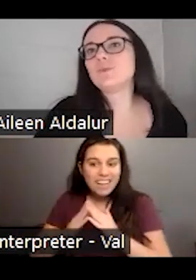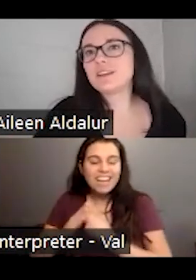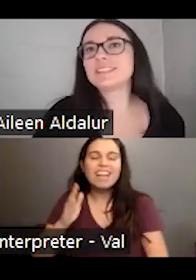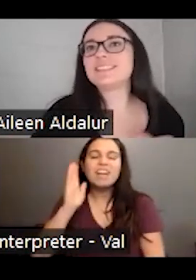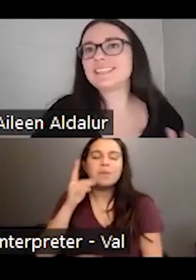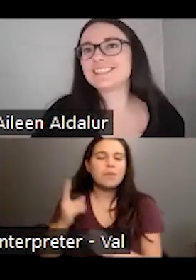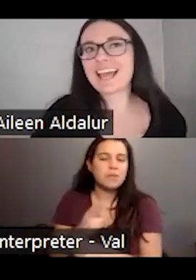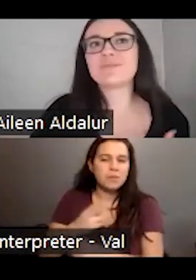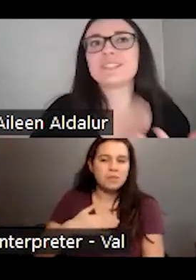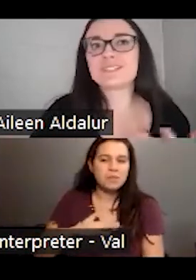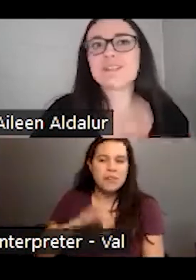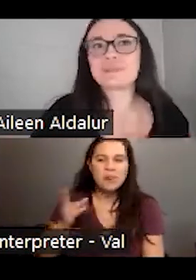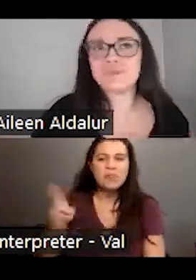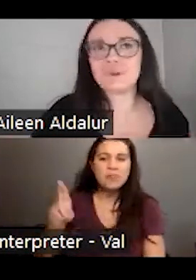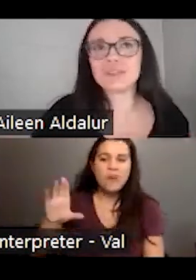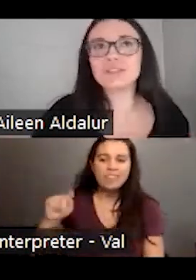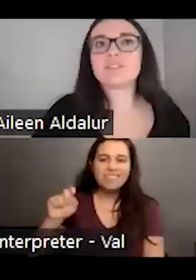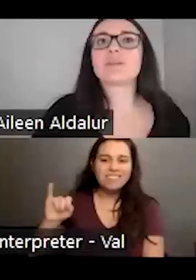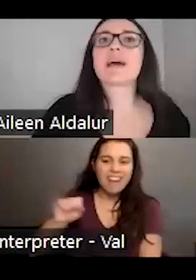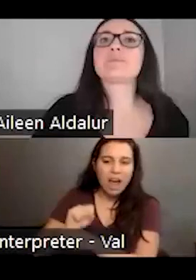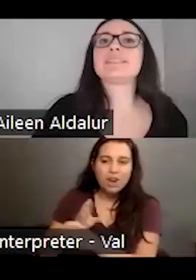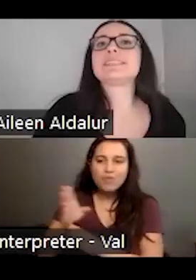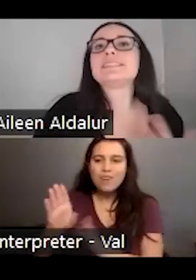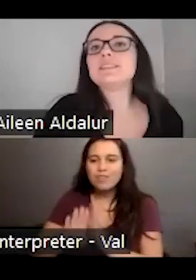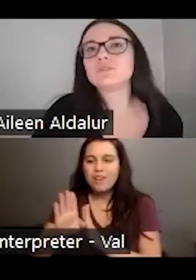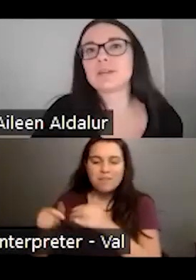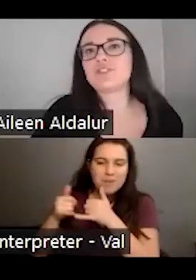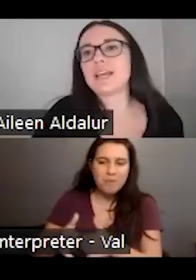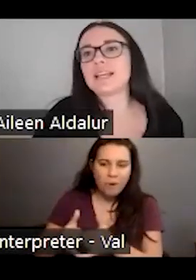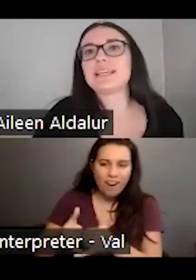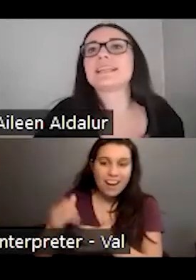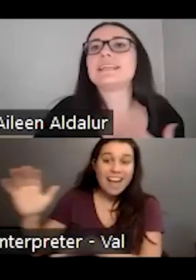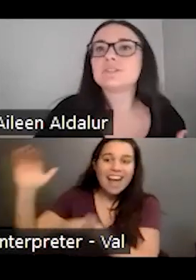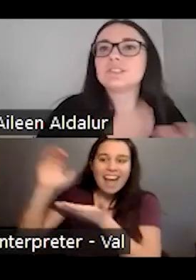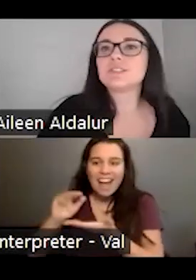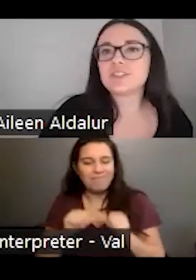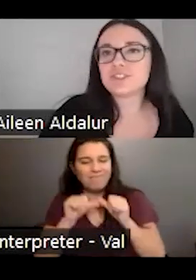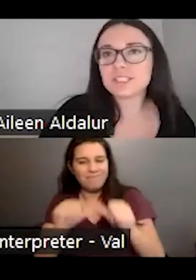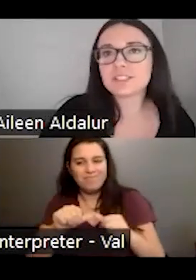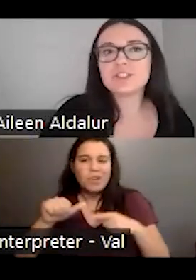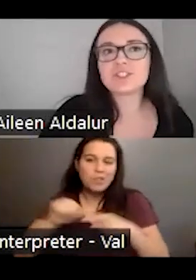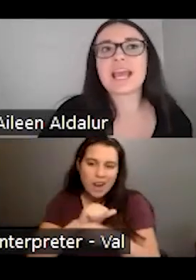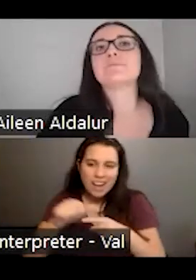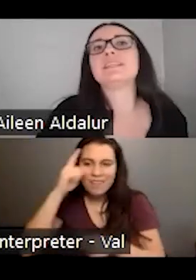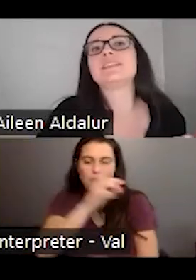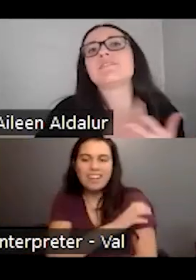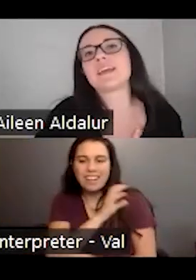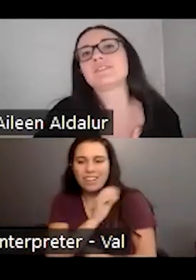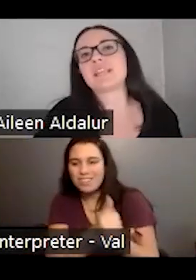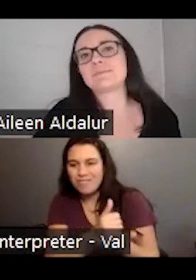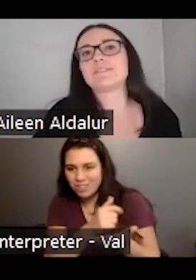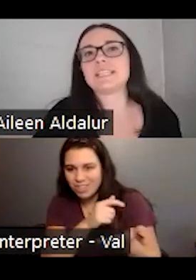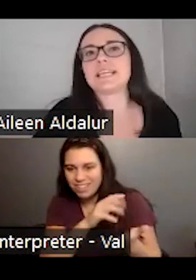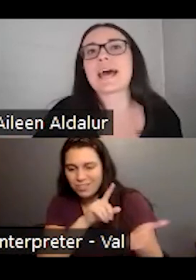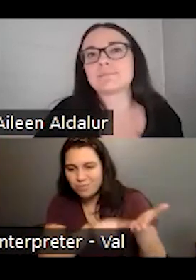my URMC Career Development Award to allow me to continue my training in clinical intervention research and complete the